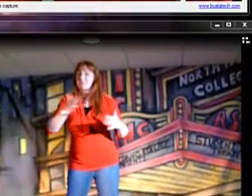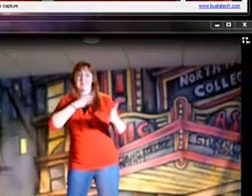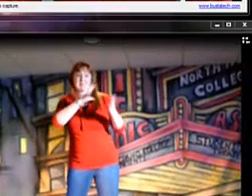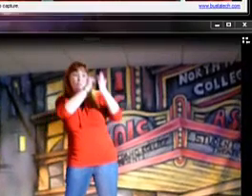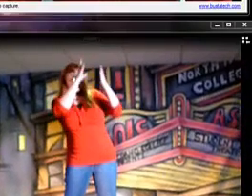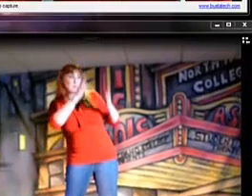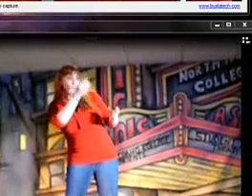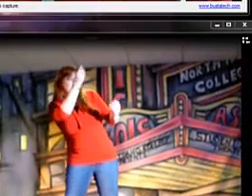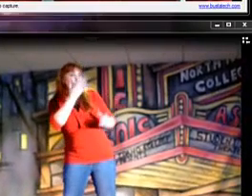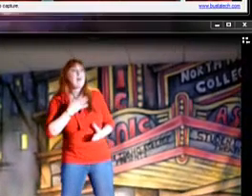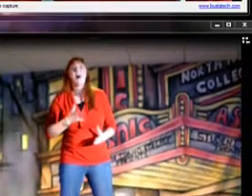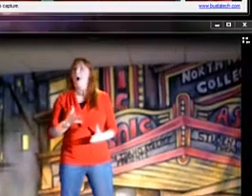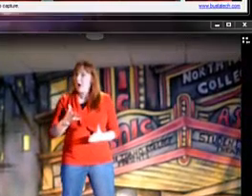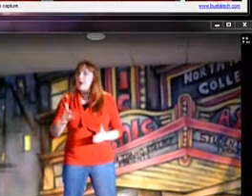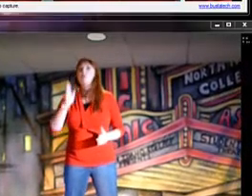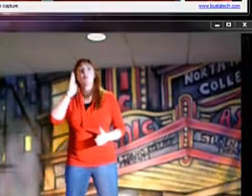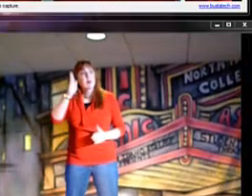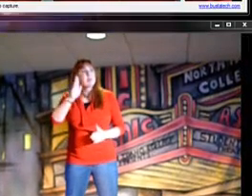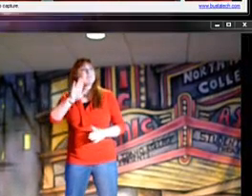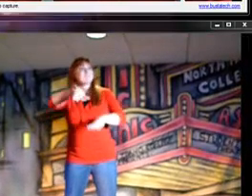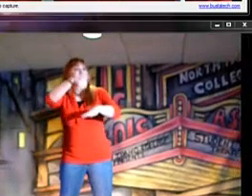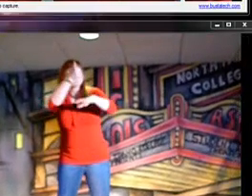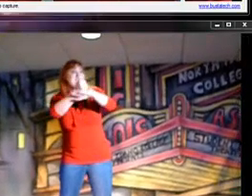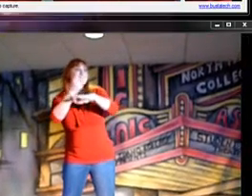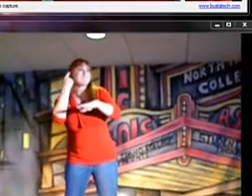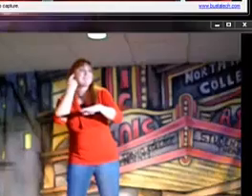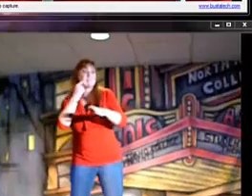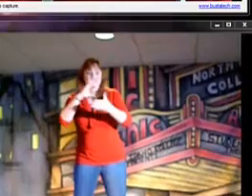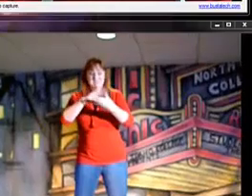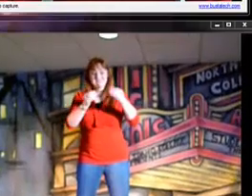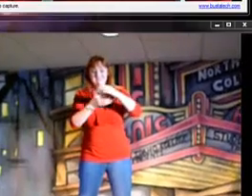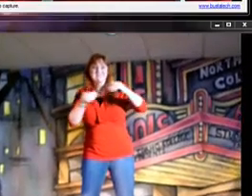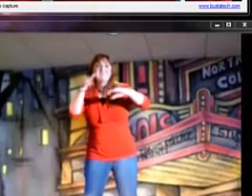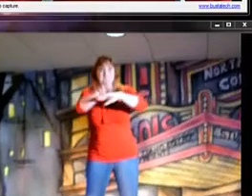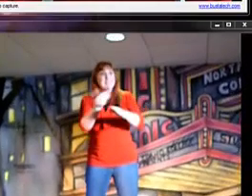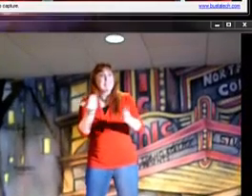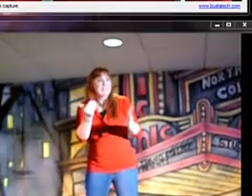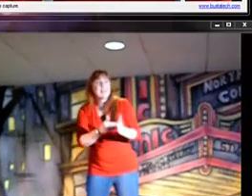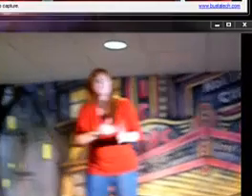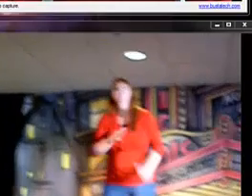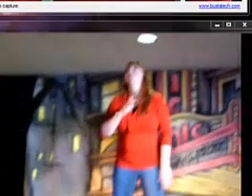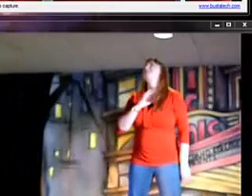Is it appropriate for the situation? Yes, it is. Okay.